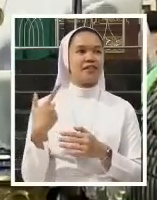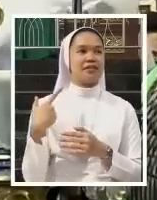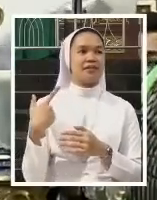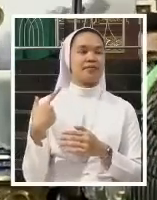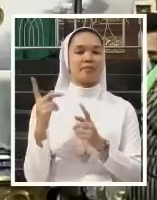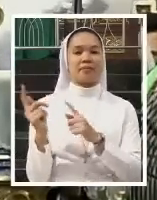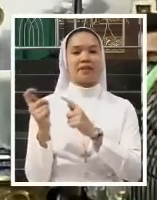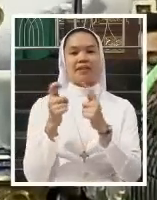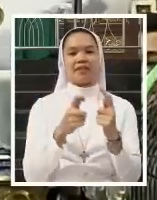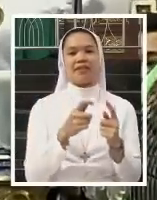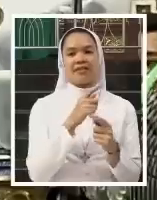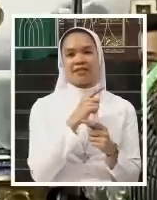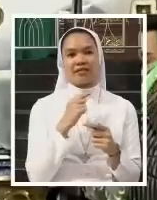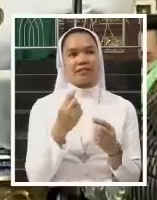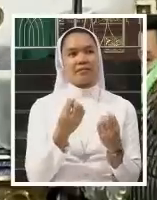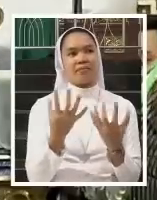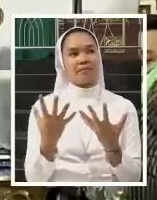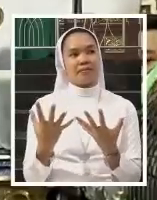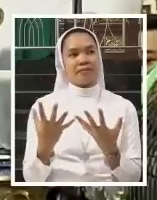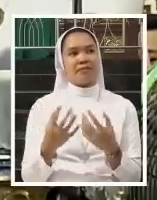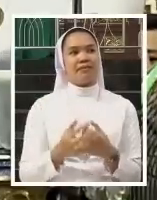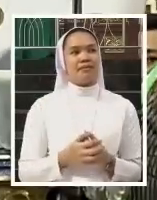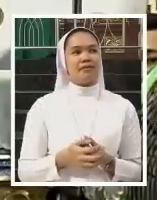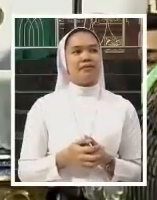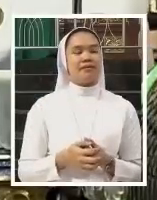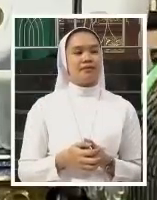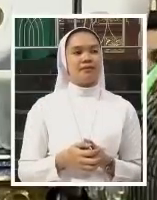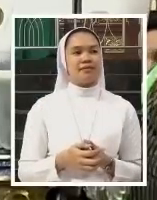appointment kan office.